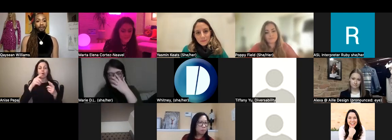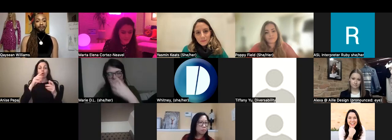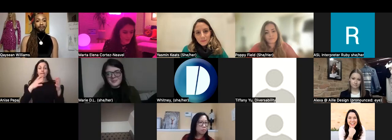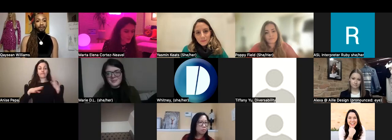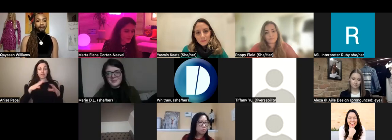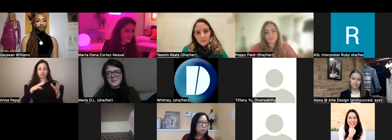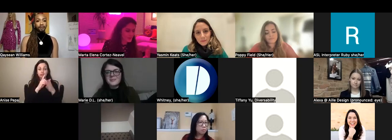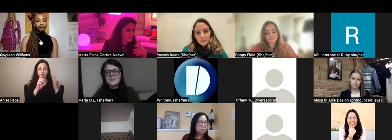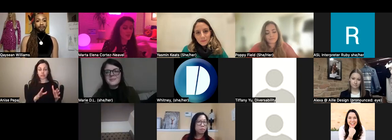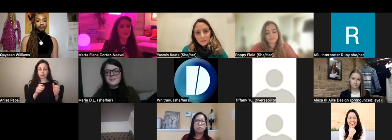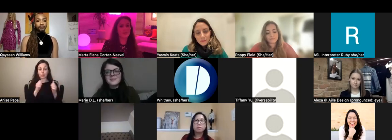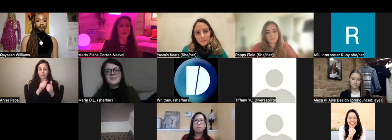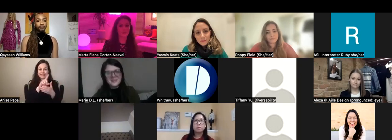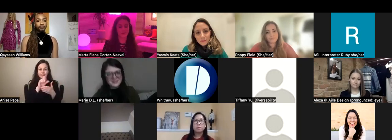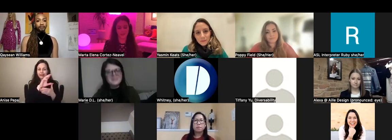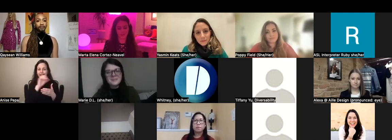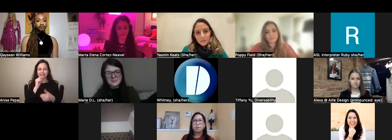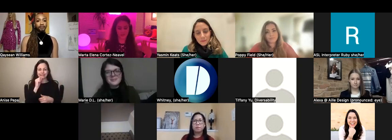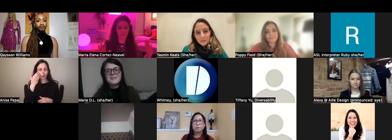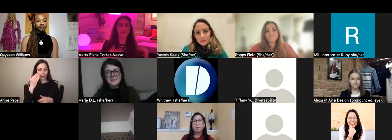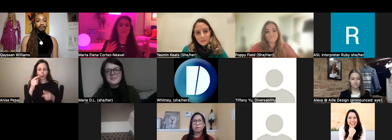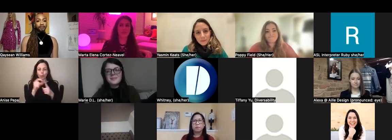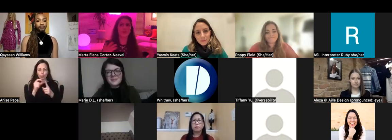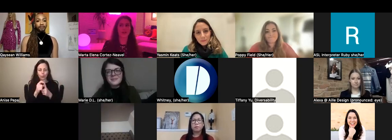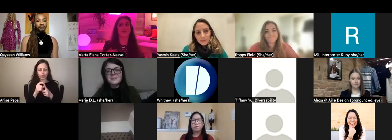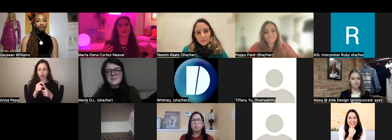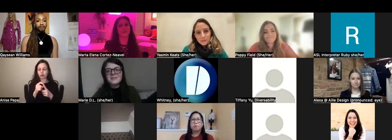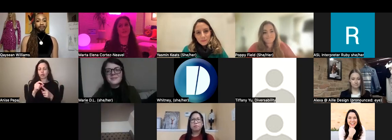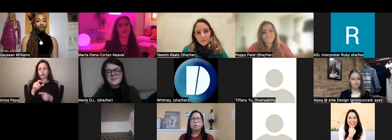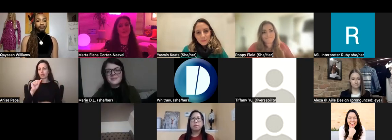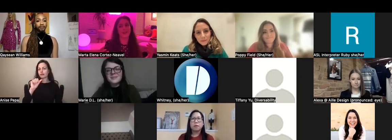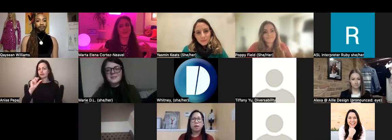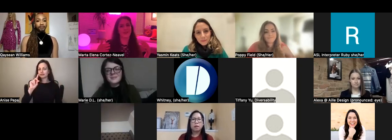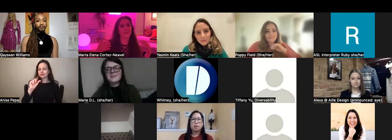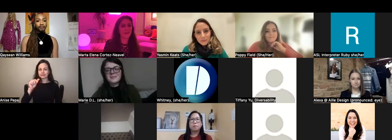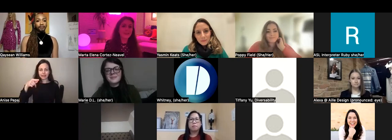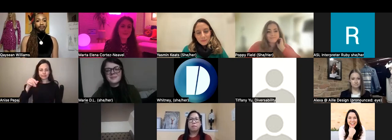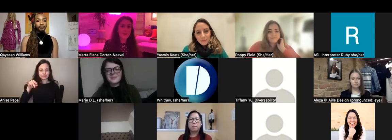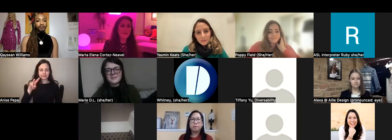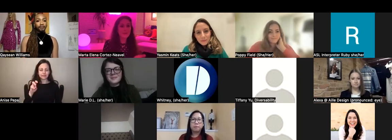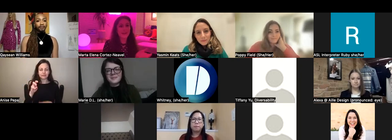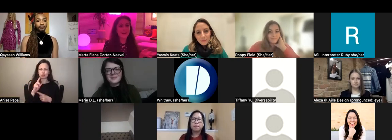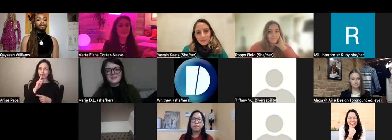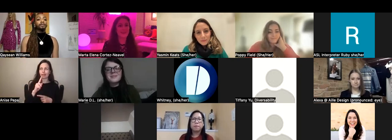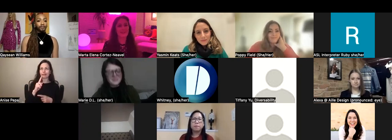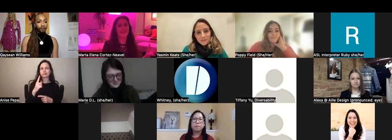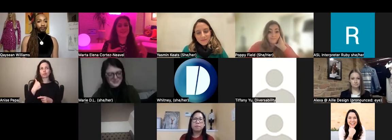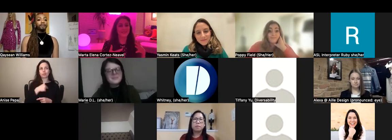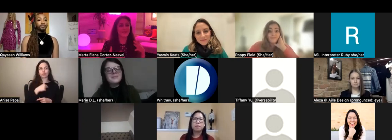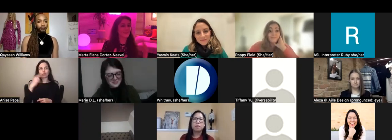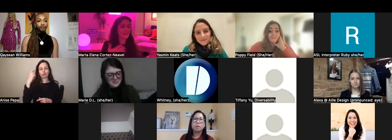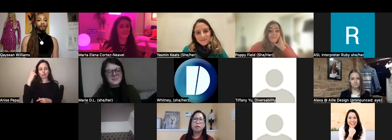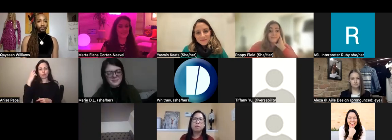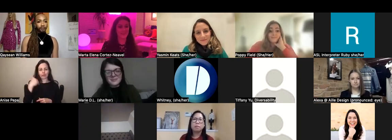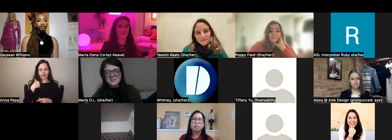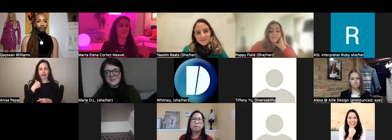he didn't even know the term, adaptive wear, just this goes to show like how much of a I don't know, like marketing problem we have. I think a